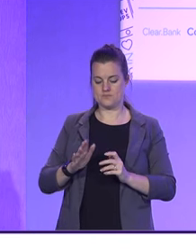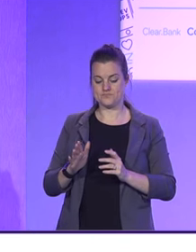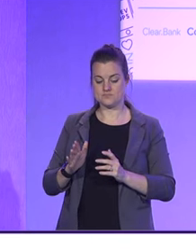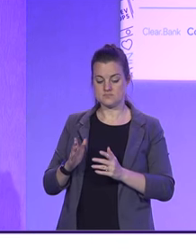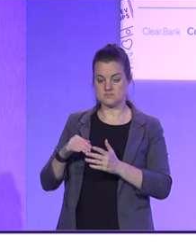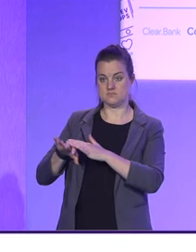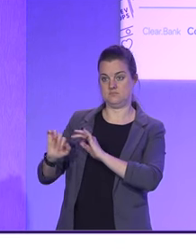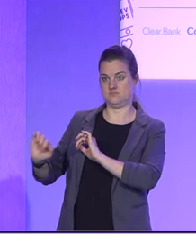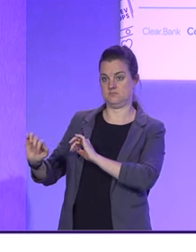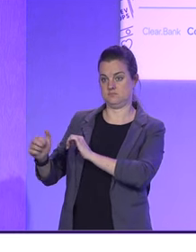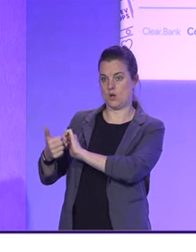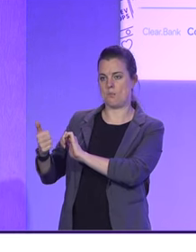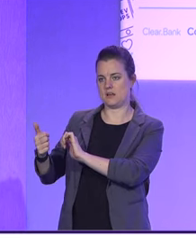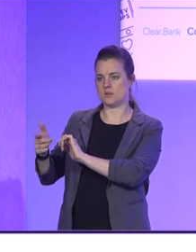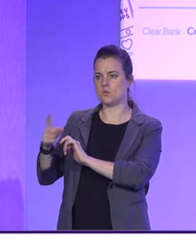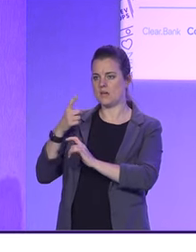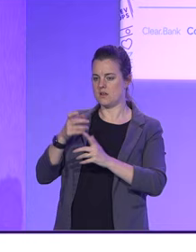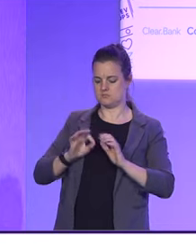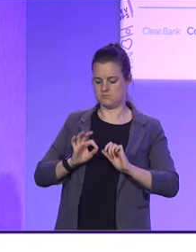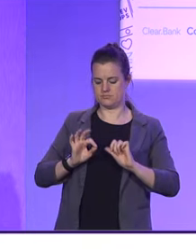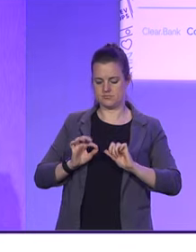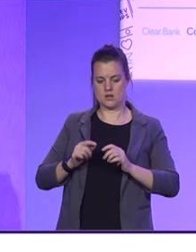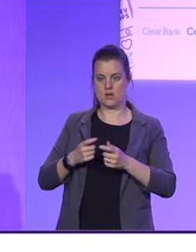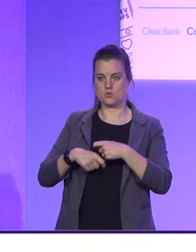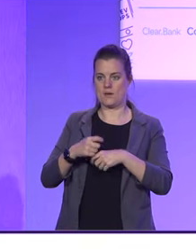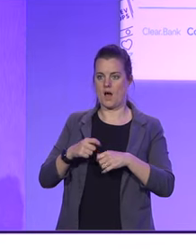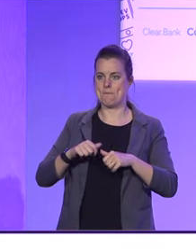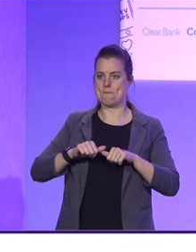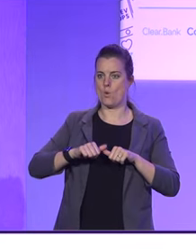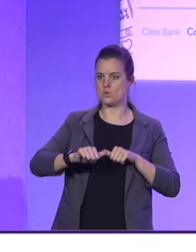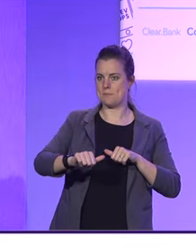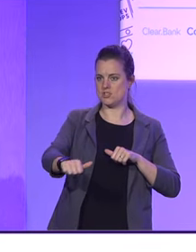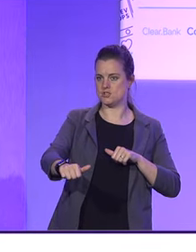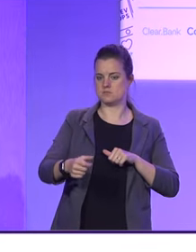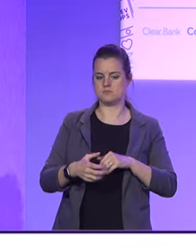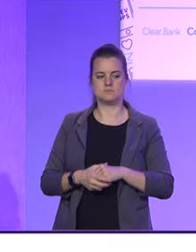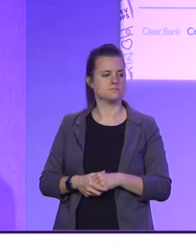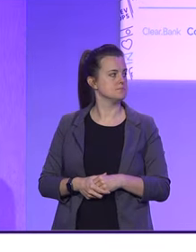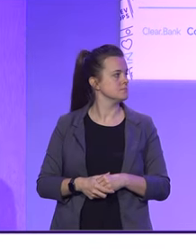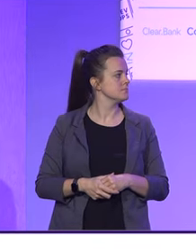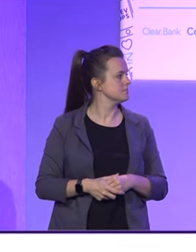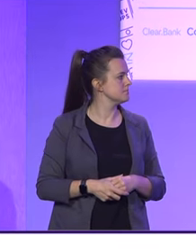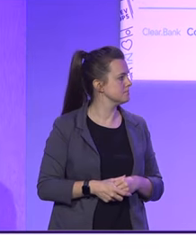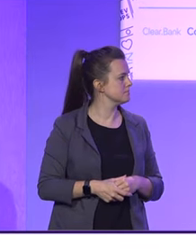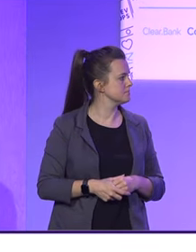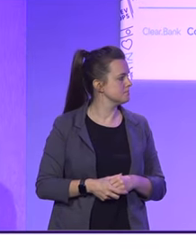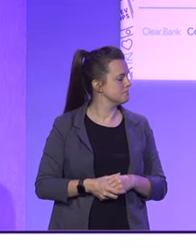in your company, it's very difficult. But with the cloud computing, you can scale. Okay, sure.